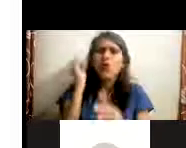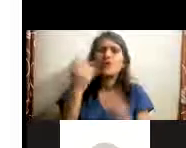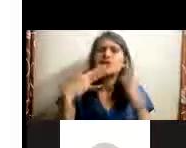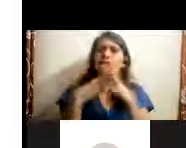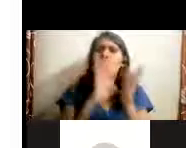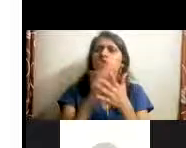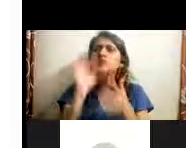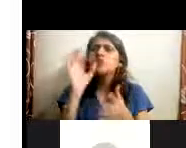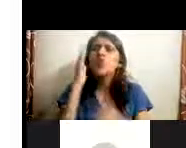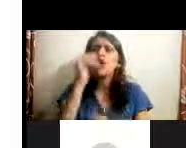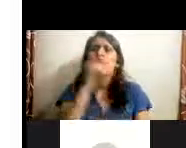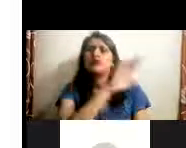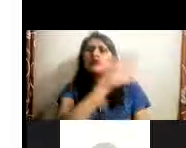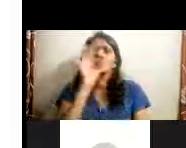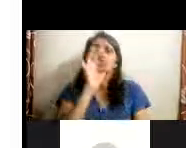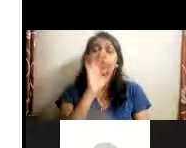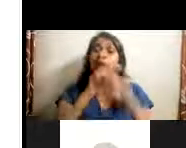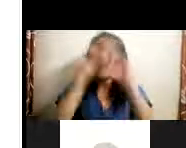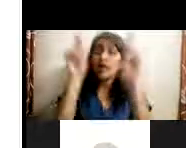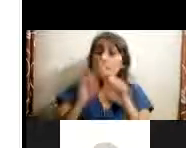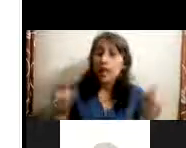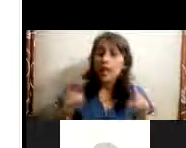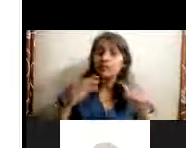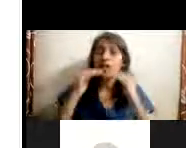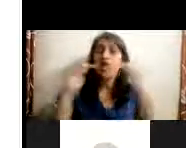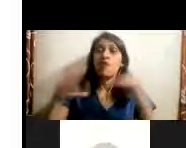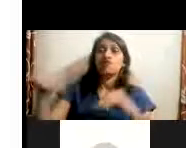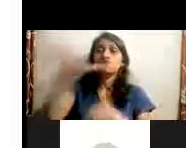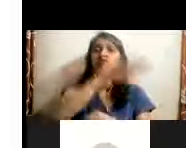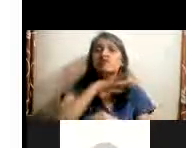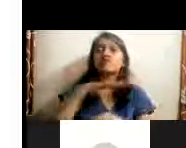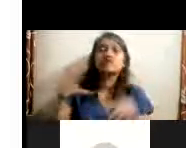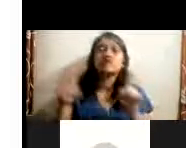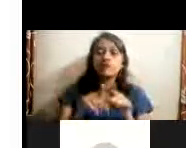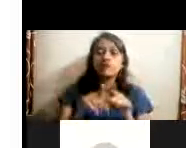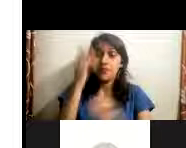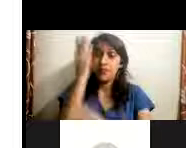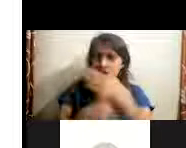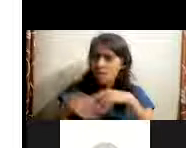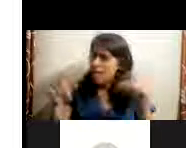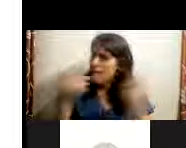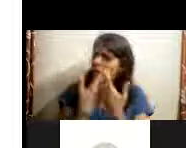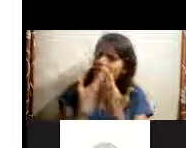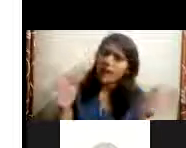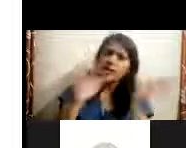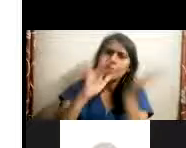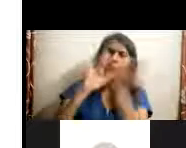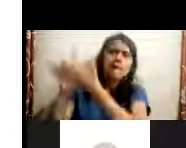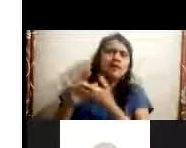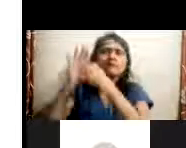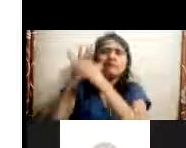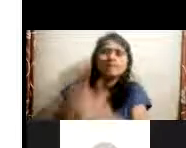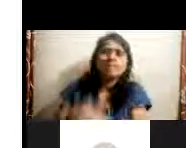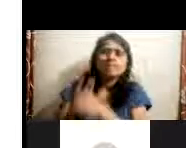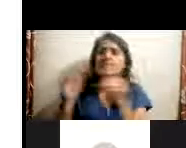and by WHO at the international level? Because people with disabilities are always marginalized and they are not